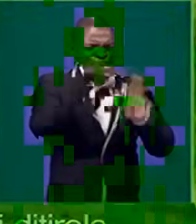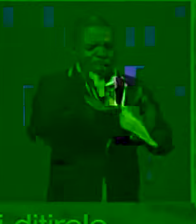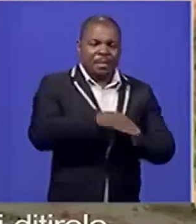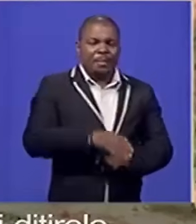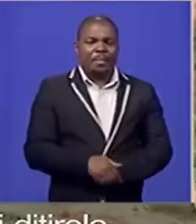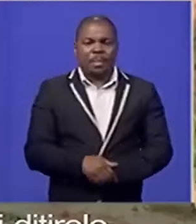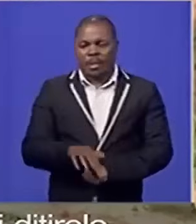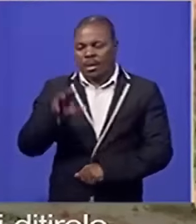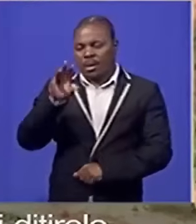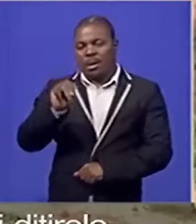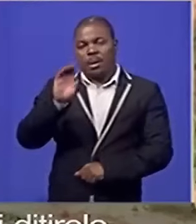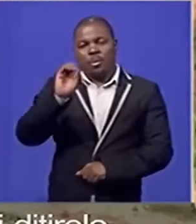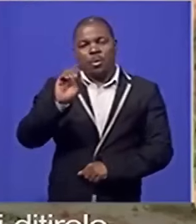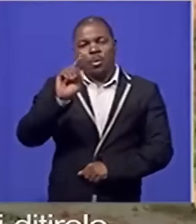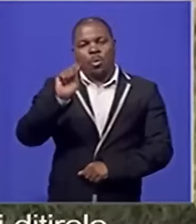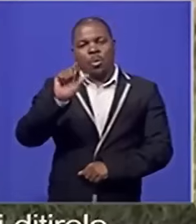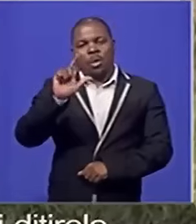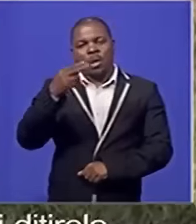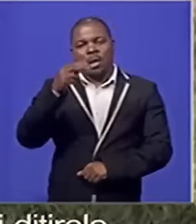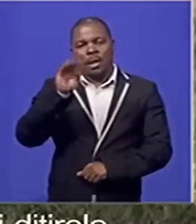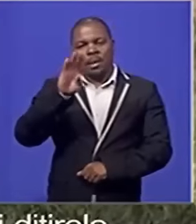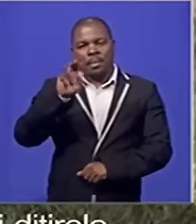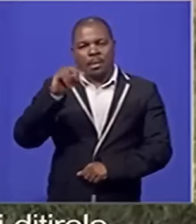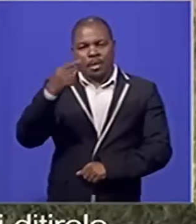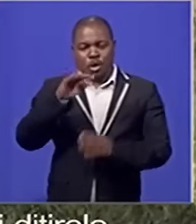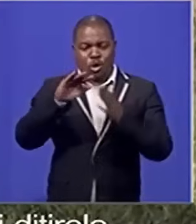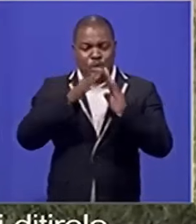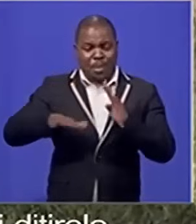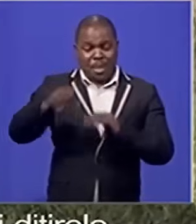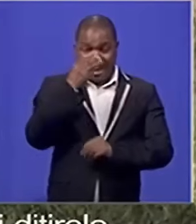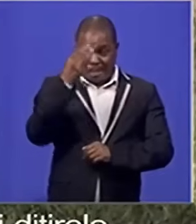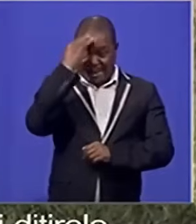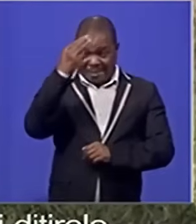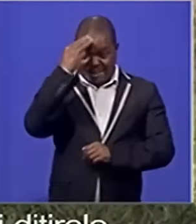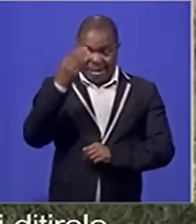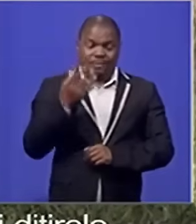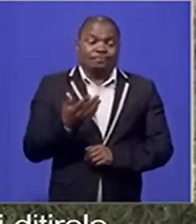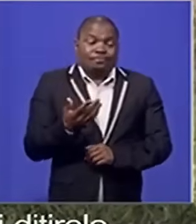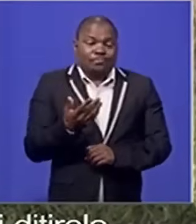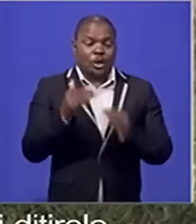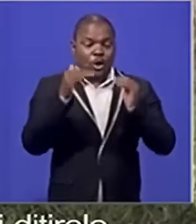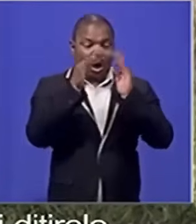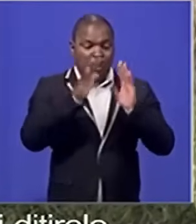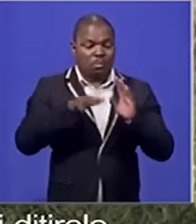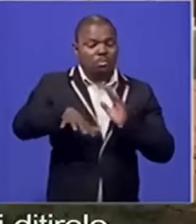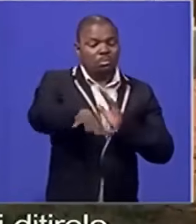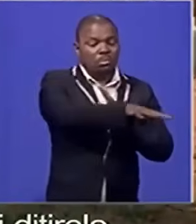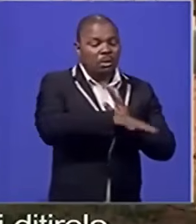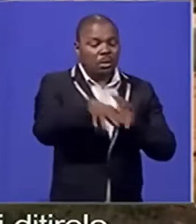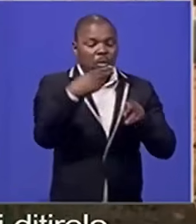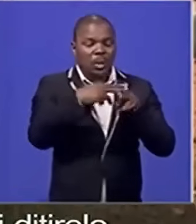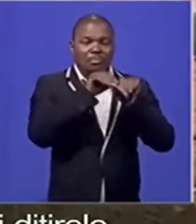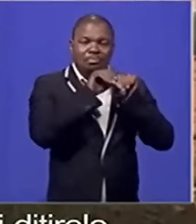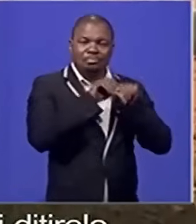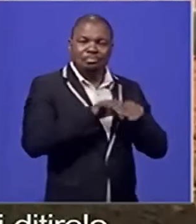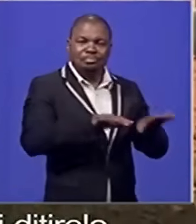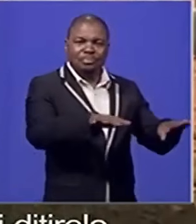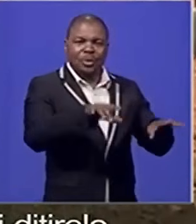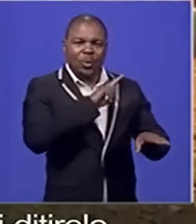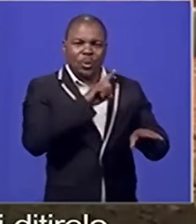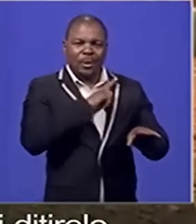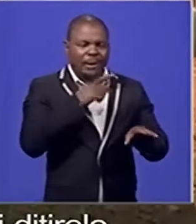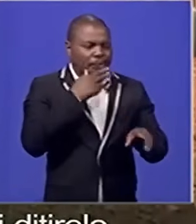ba motlhabeng mo Mahikeng ke bangwe ba ba nnang mo lefelong le le maswa a tshololang mo malapeng a bona ka ntlha ya kgelelo